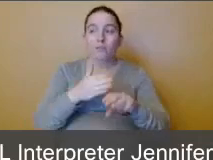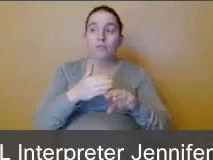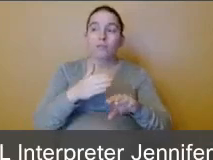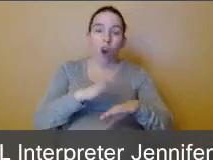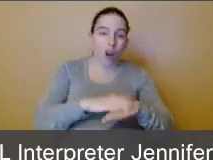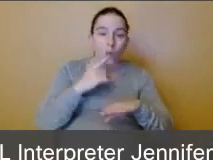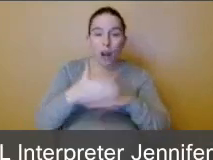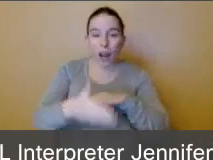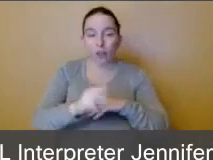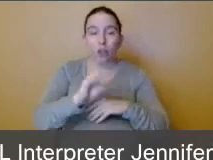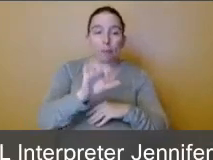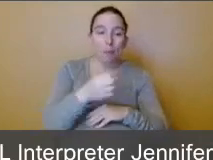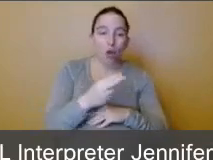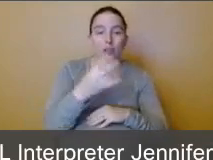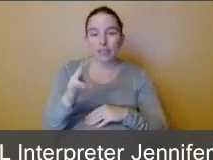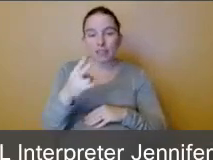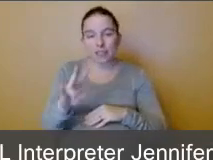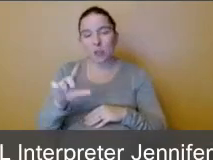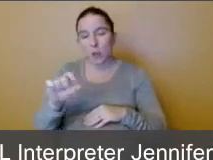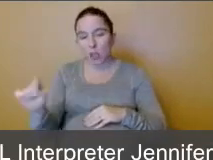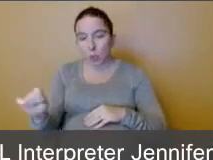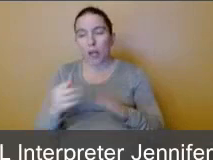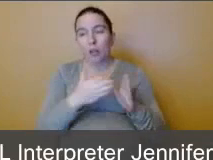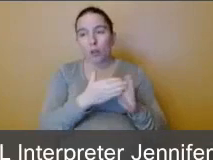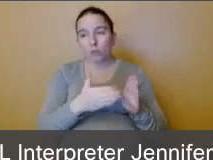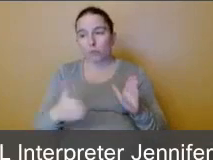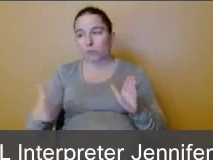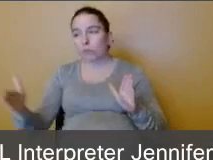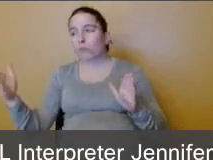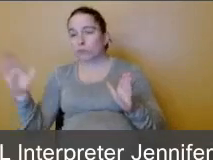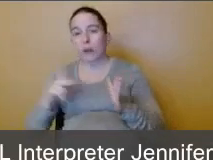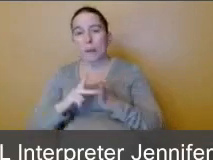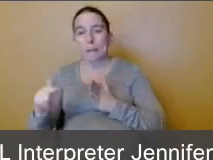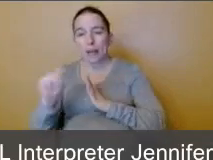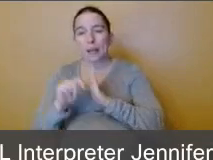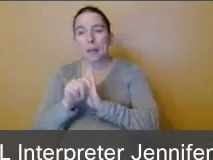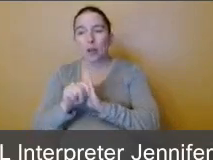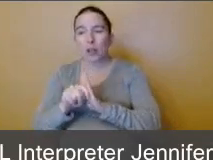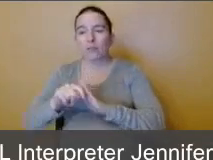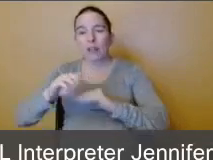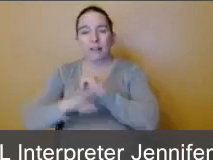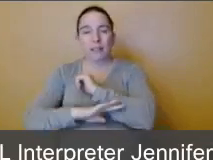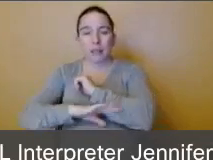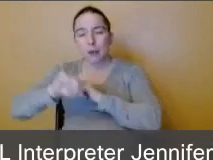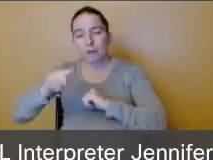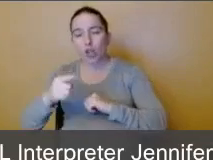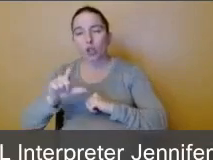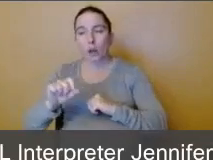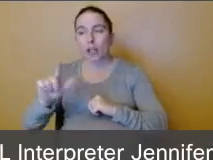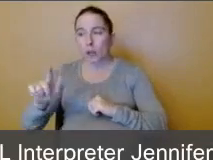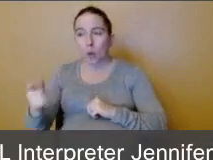2020, and through a payroll period of 9/1/2021 or immediately